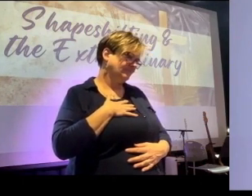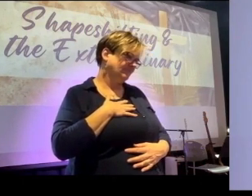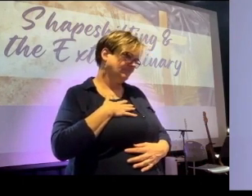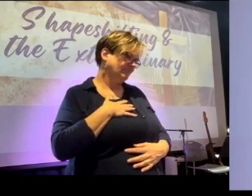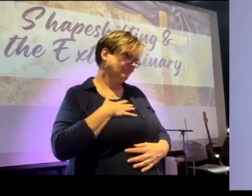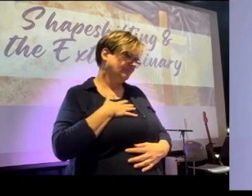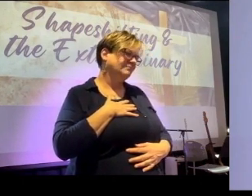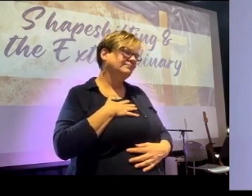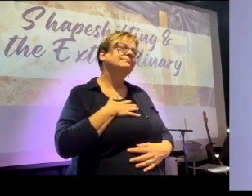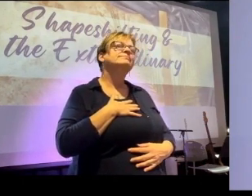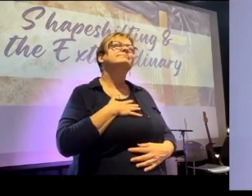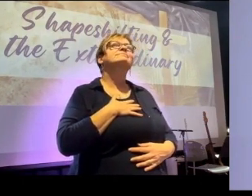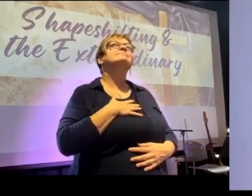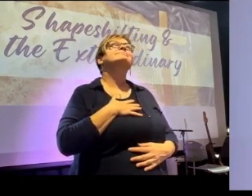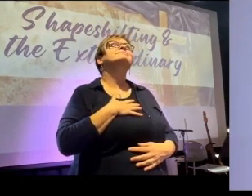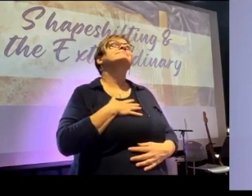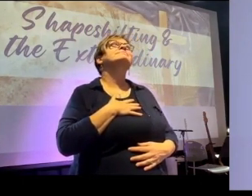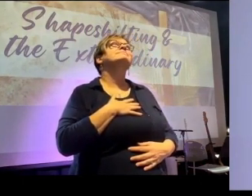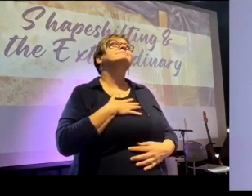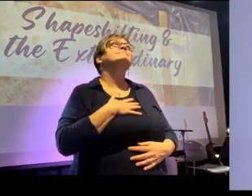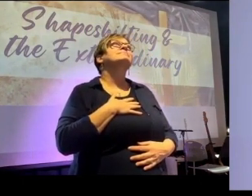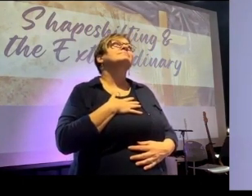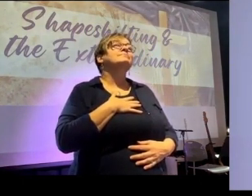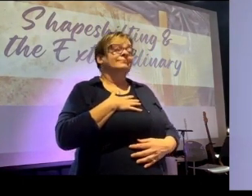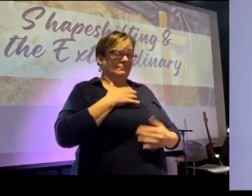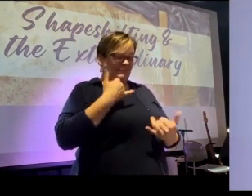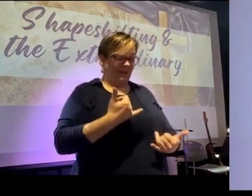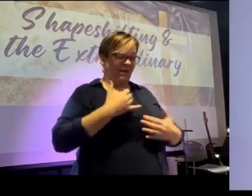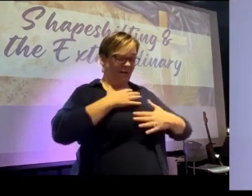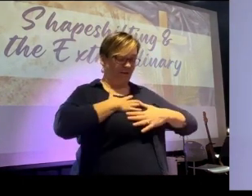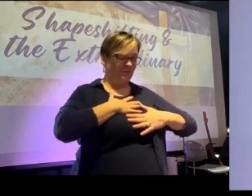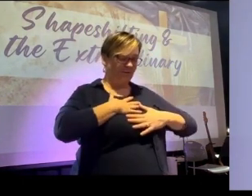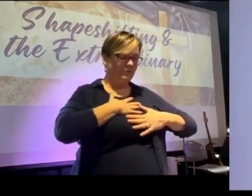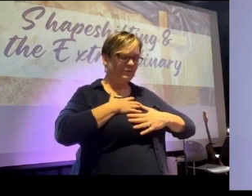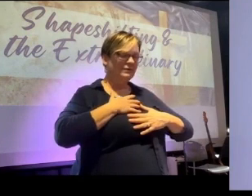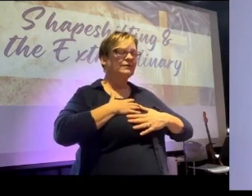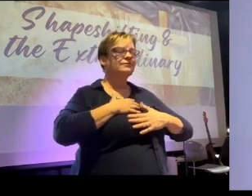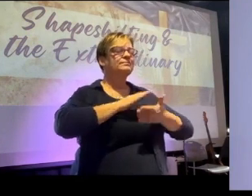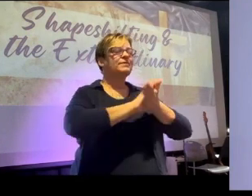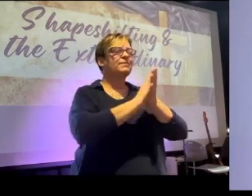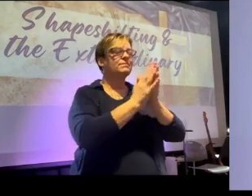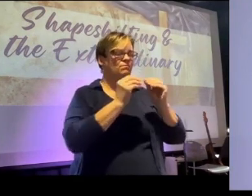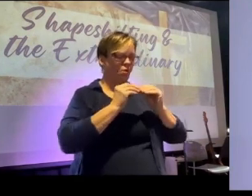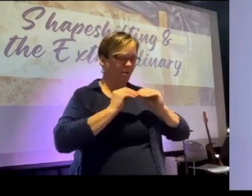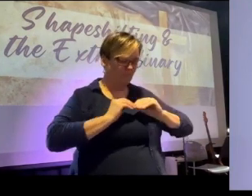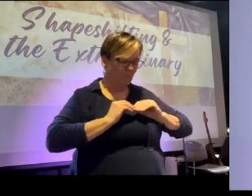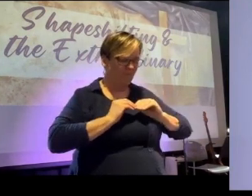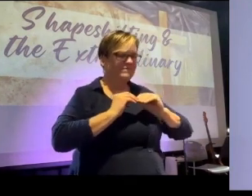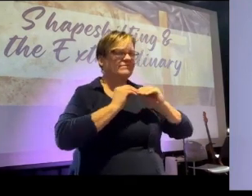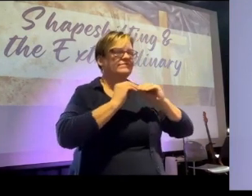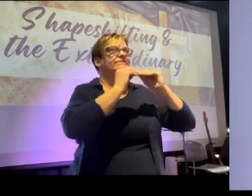We bring our focus to the third eye, right between the eyebrows.